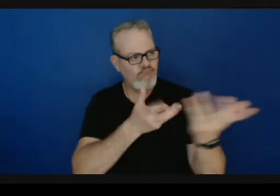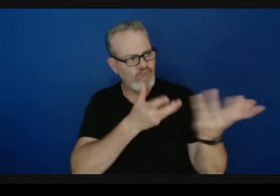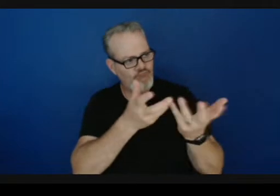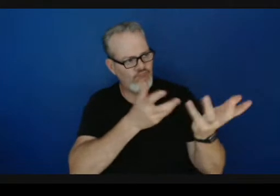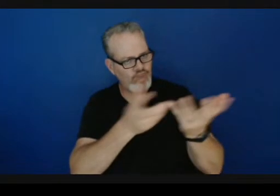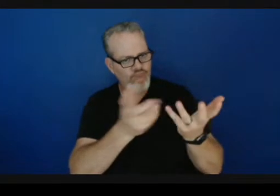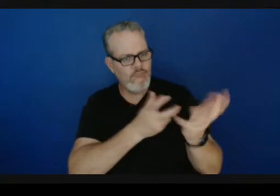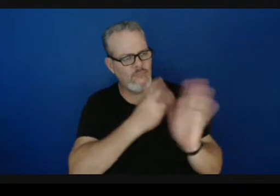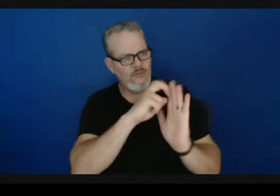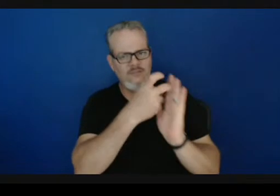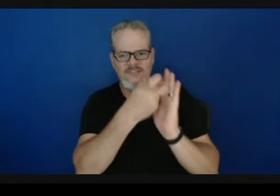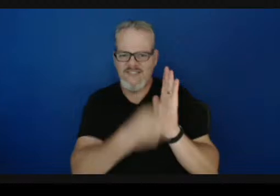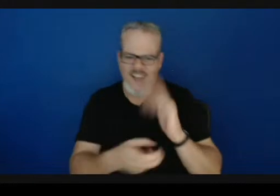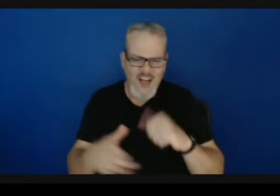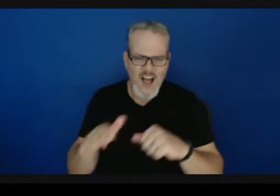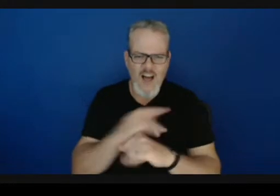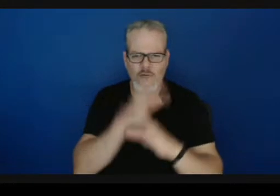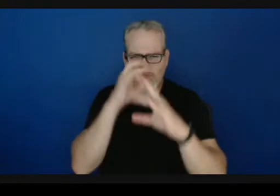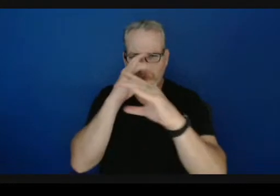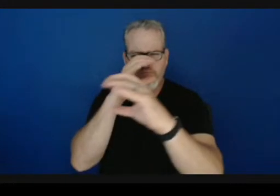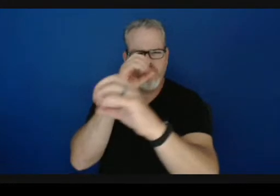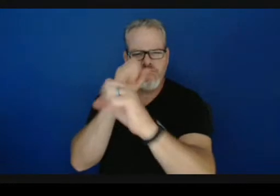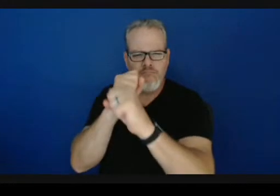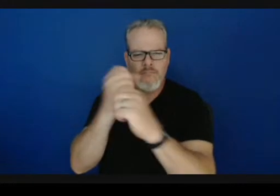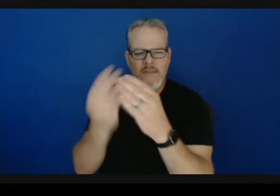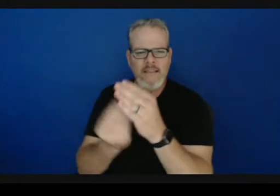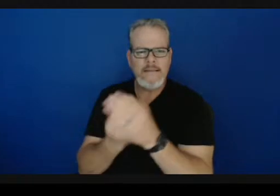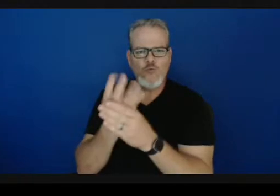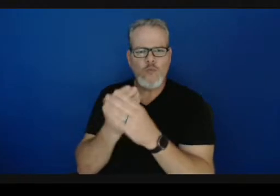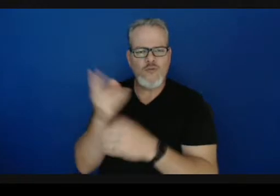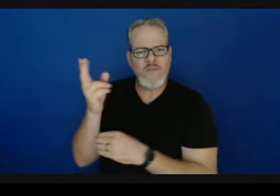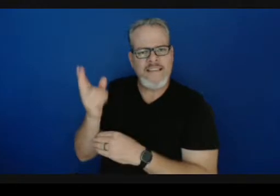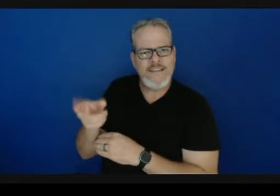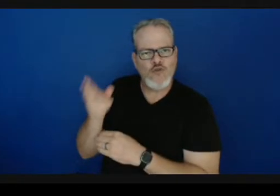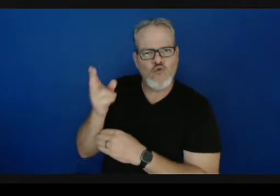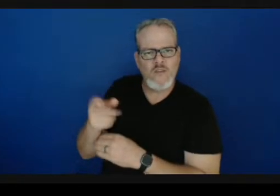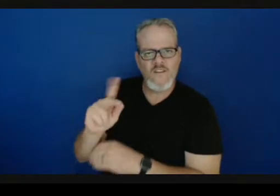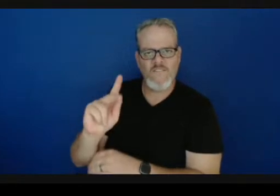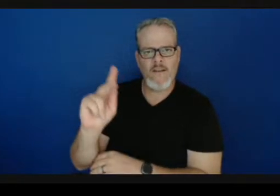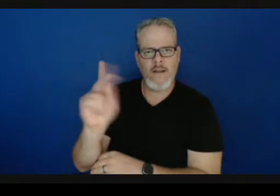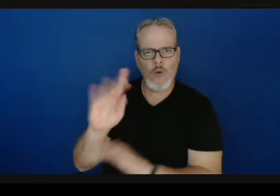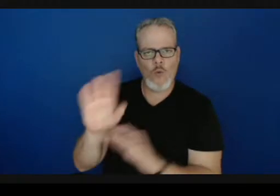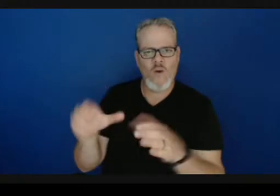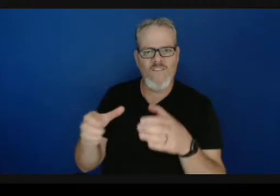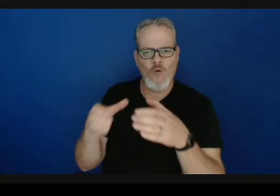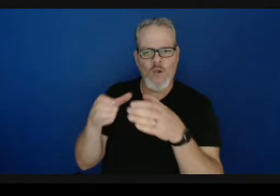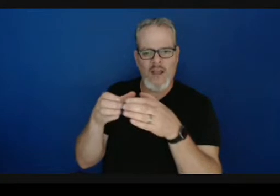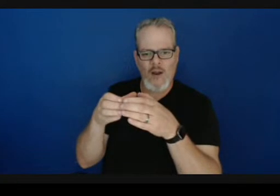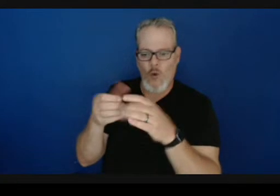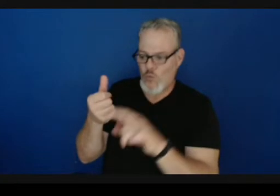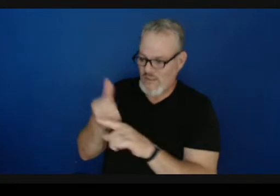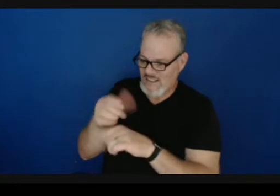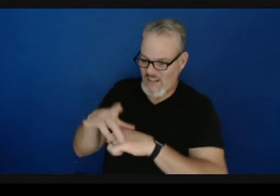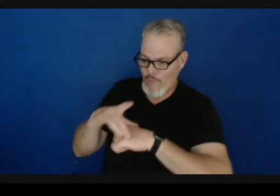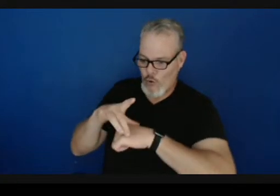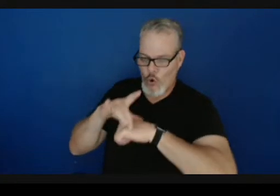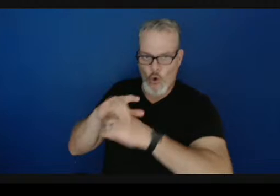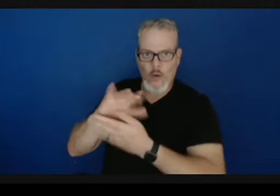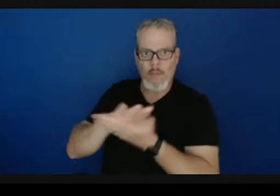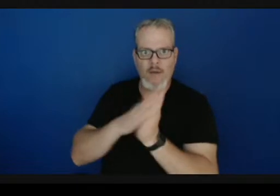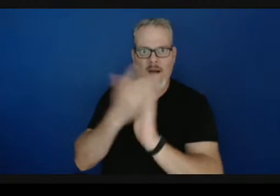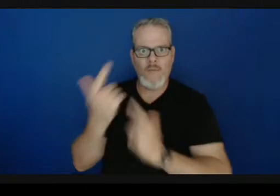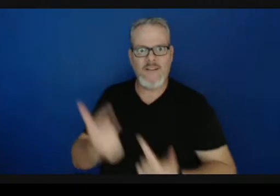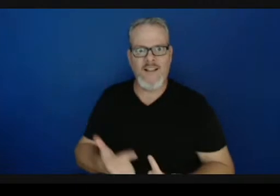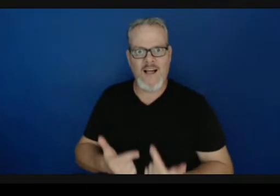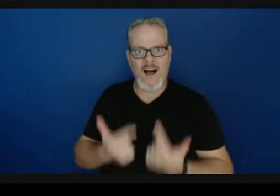the captivating eruptive history of Kilauea Volcano, where the earth itself comes alive with stories. So